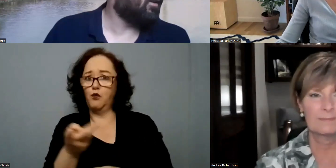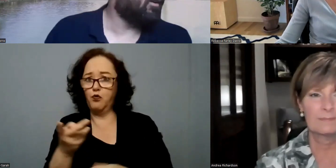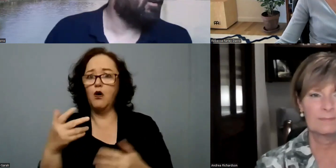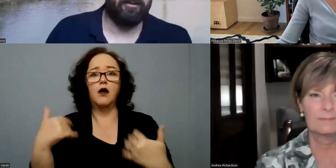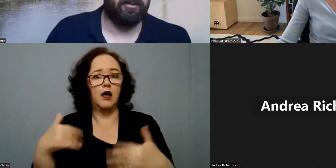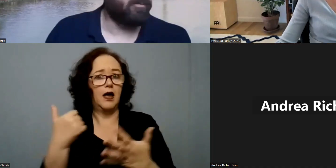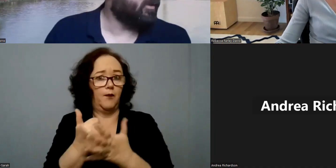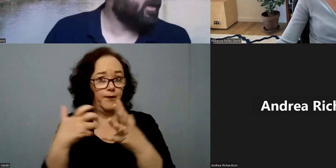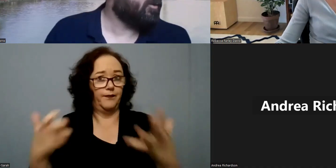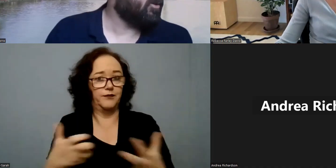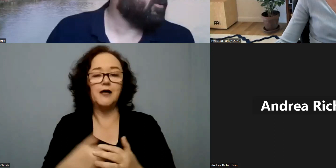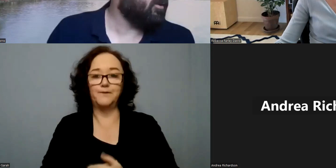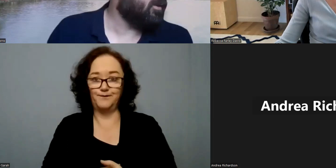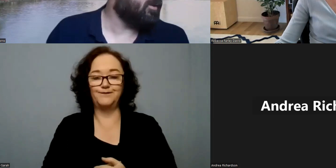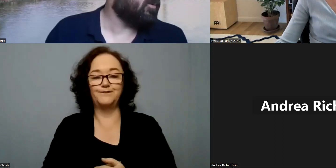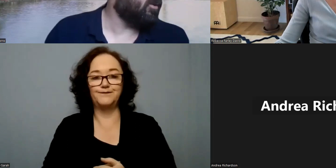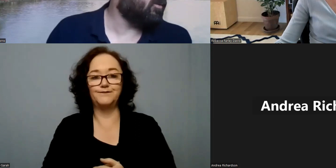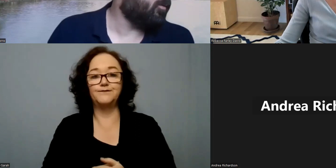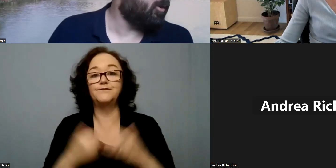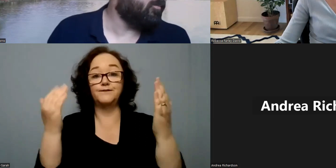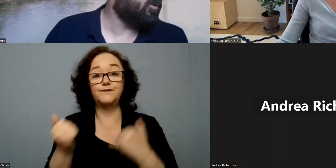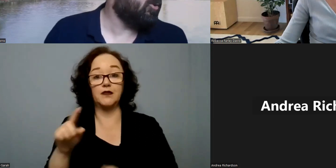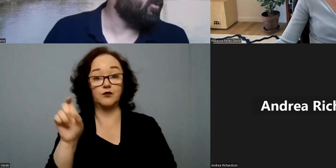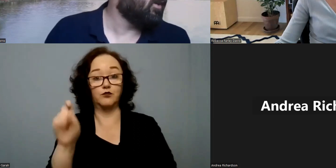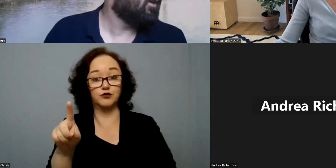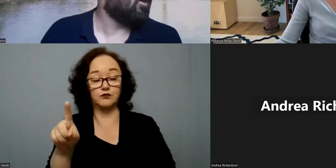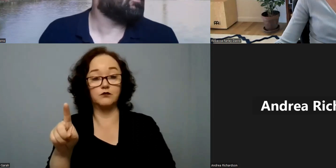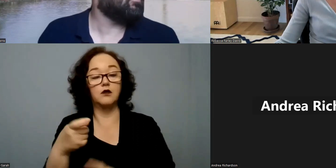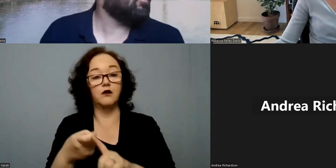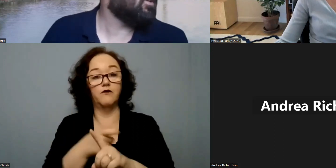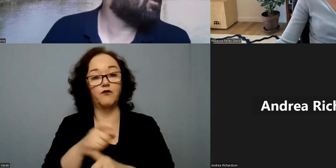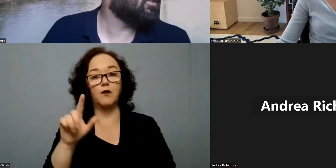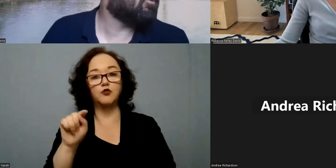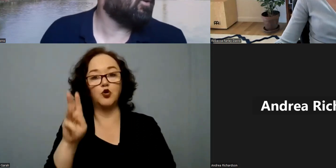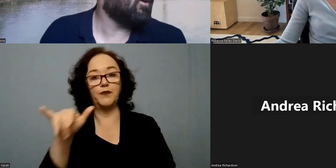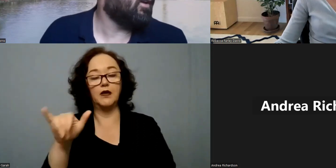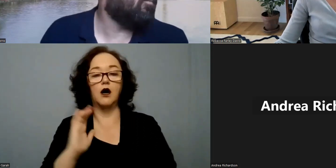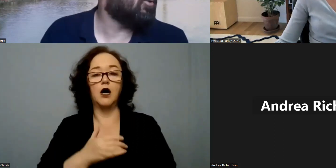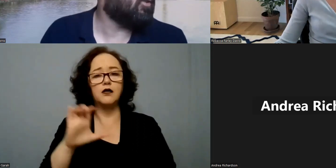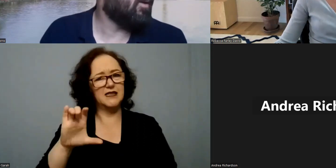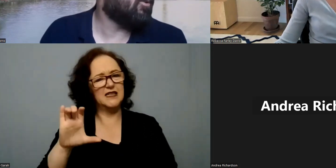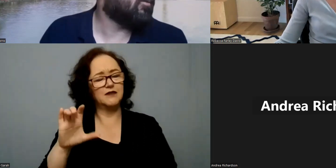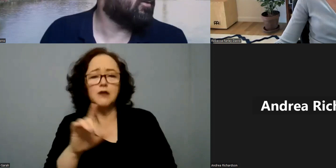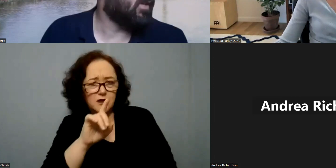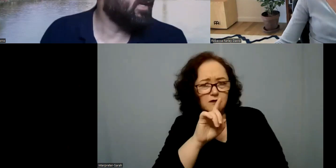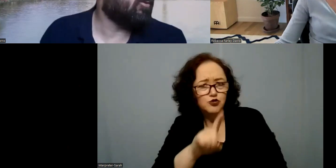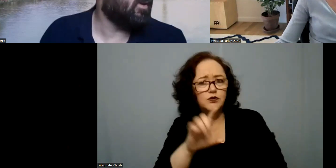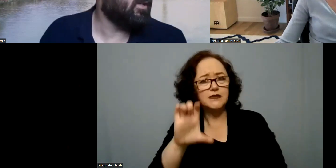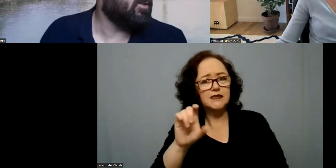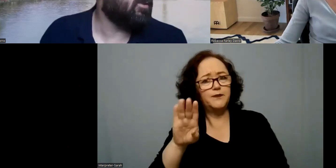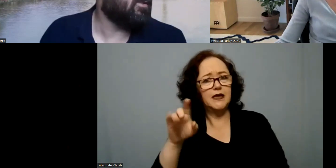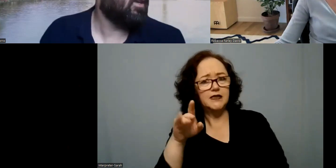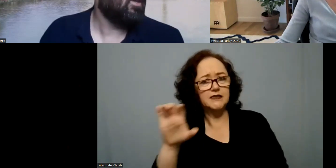Awesome. Next question. This was from Toby. Are CCBHCs required to have prescribers for